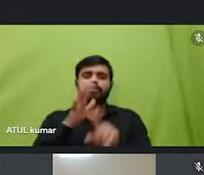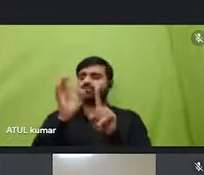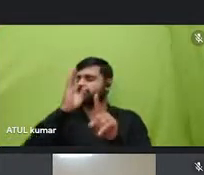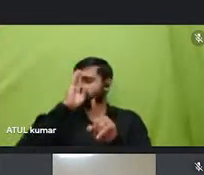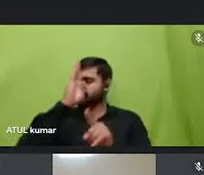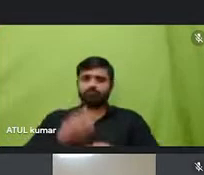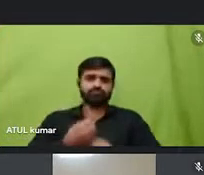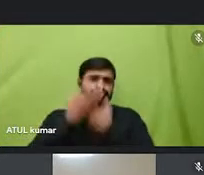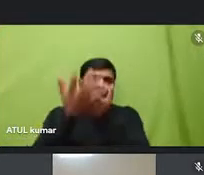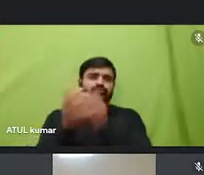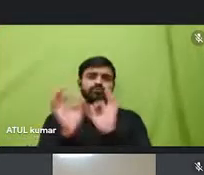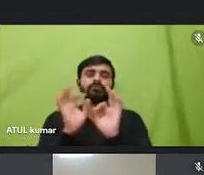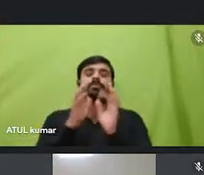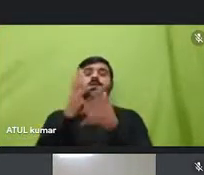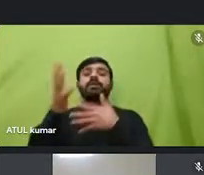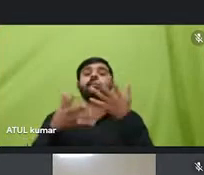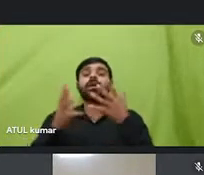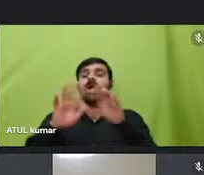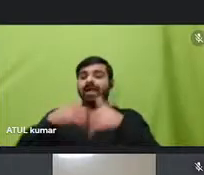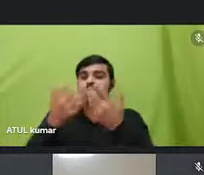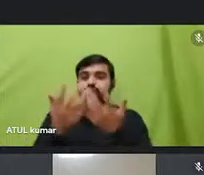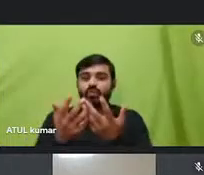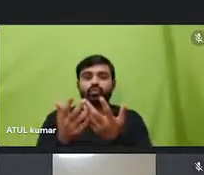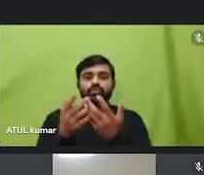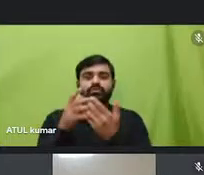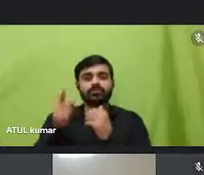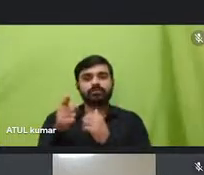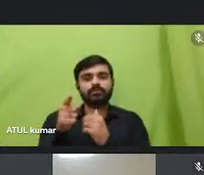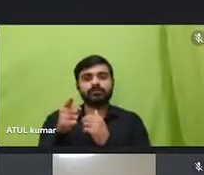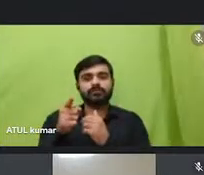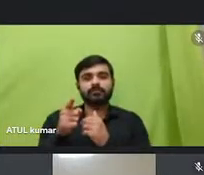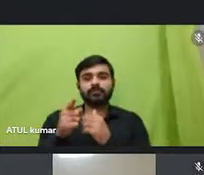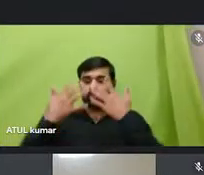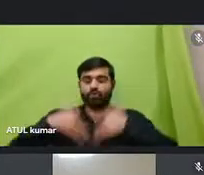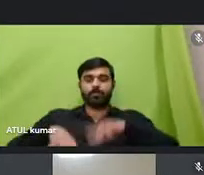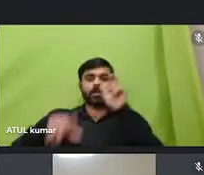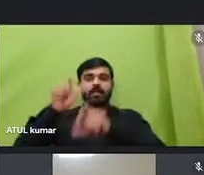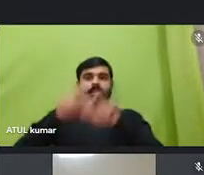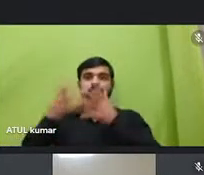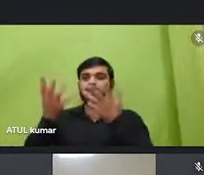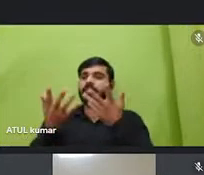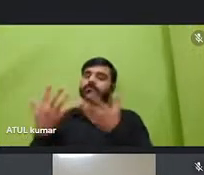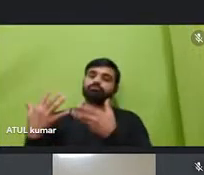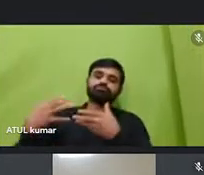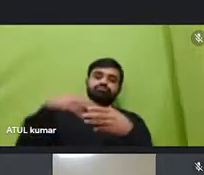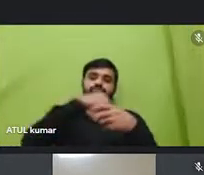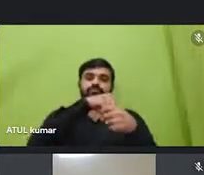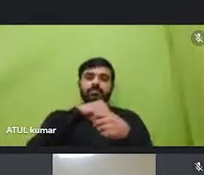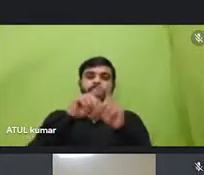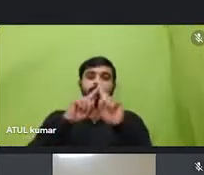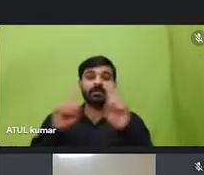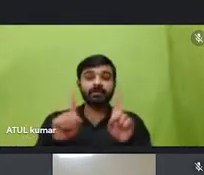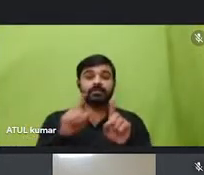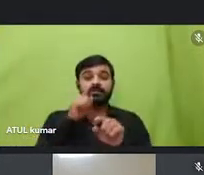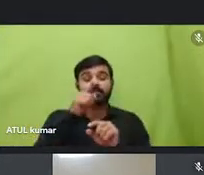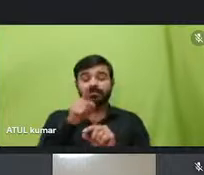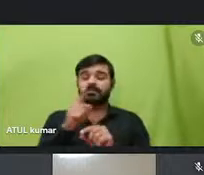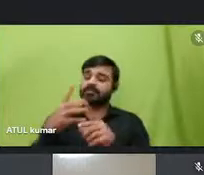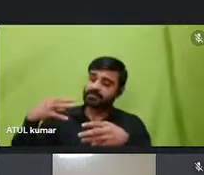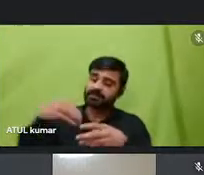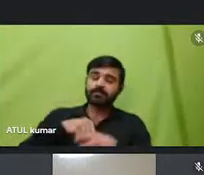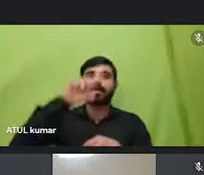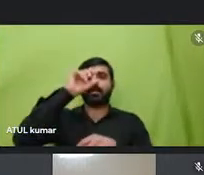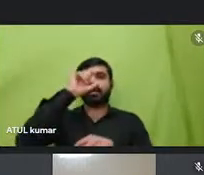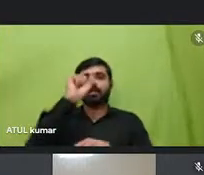directly about how human language might have evolved. But it does remind